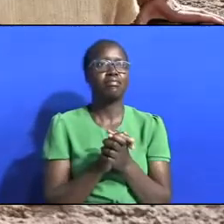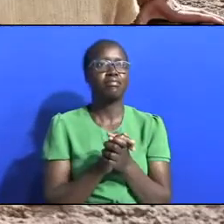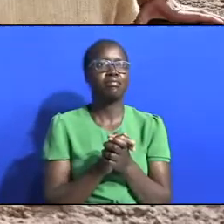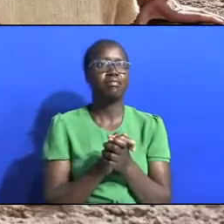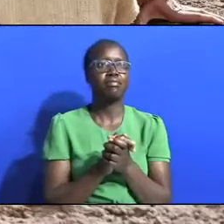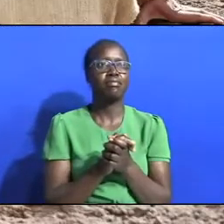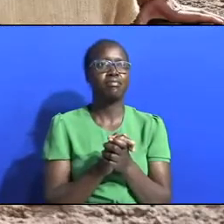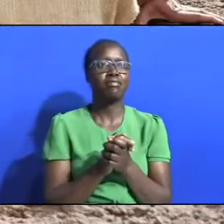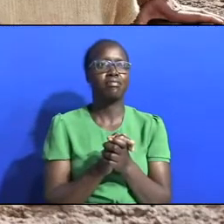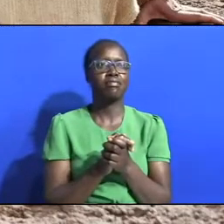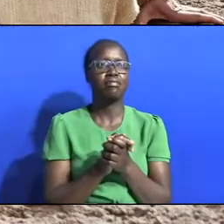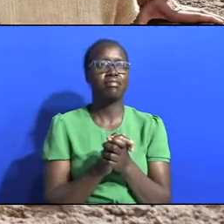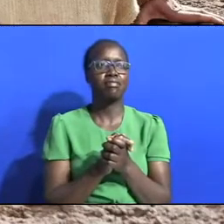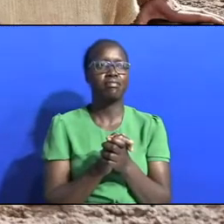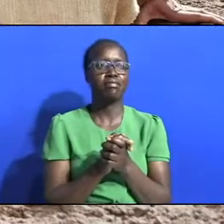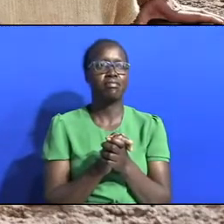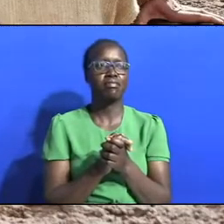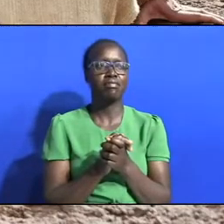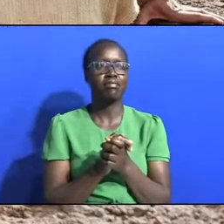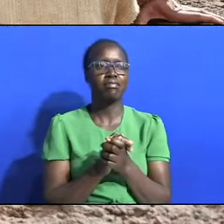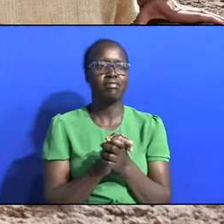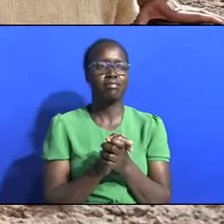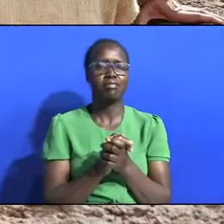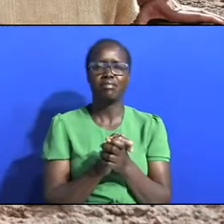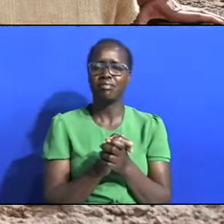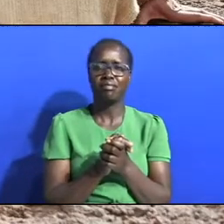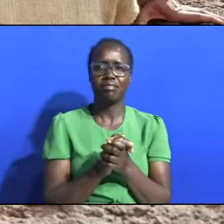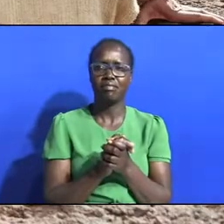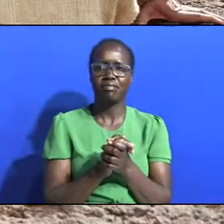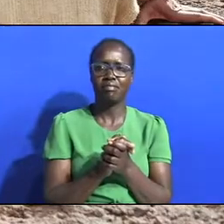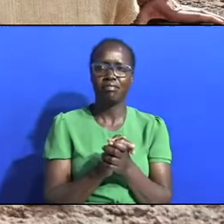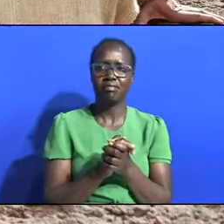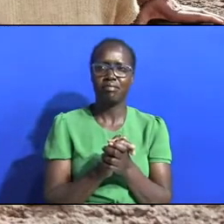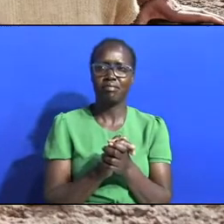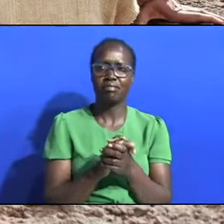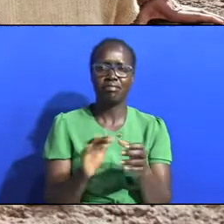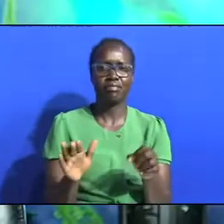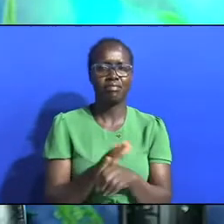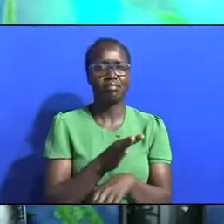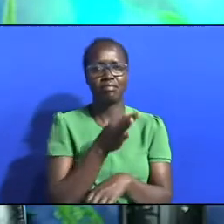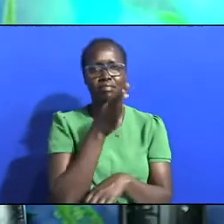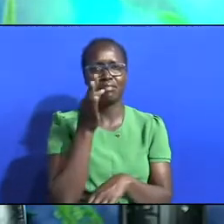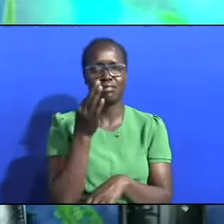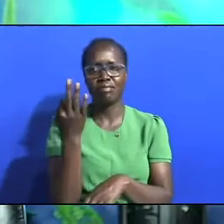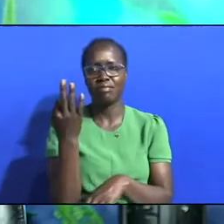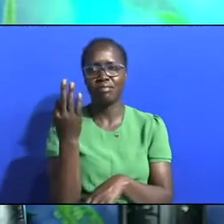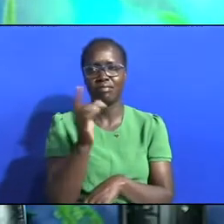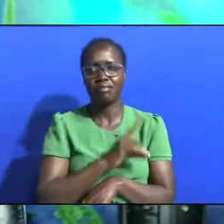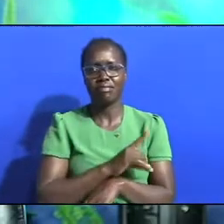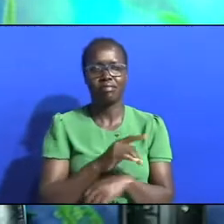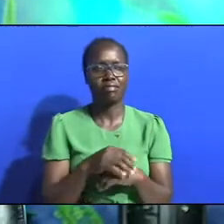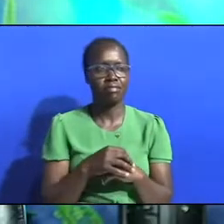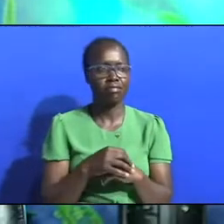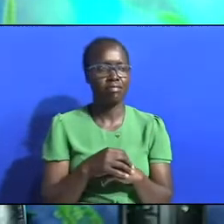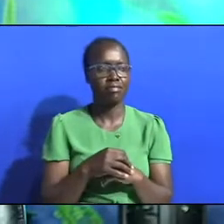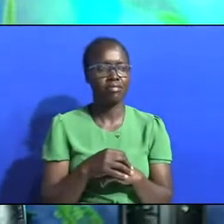I don't think I can go without food I think the most I have gone without food is 3 days. Can I do 1 week? I don't know. But